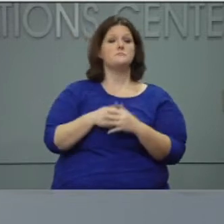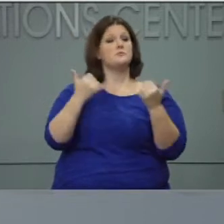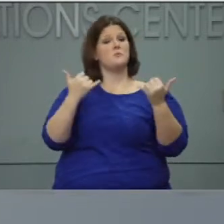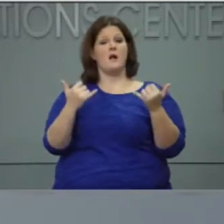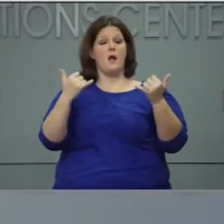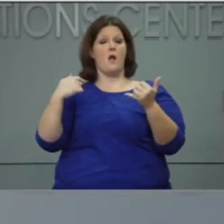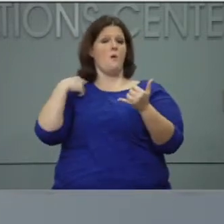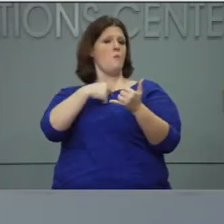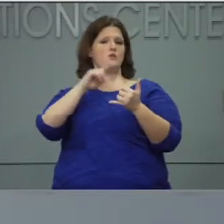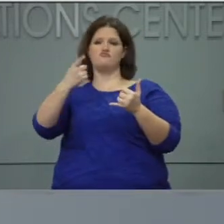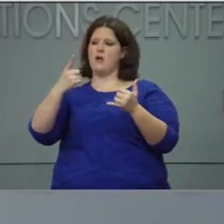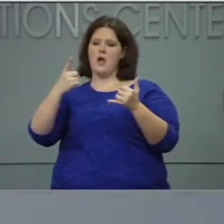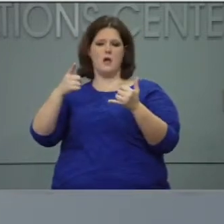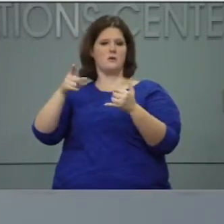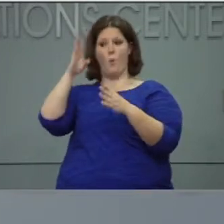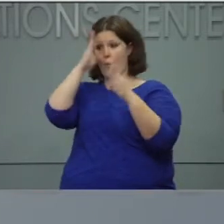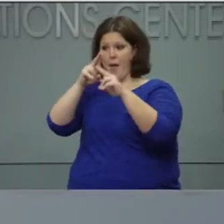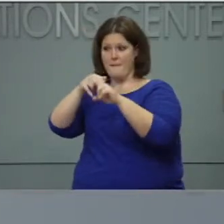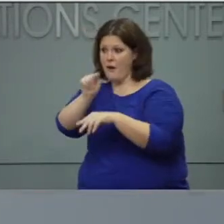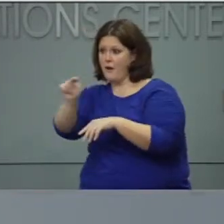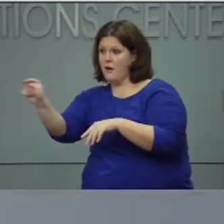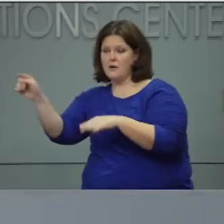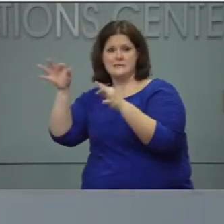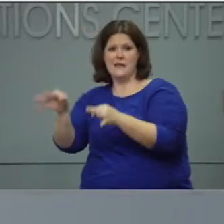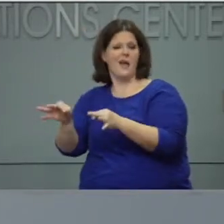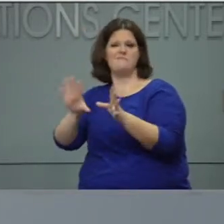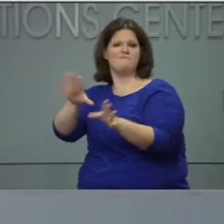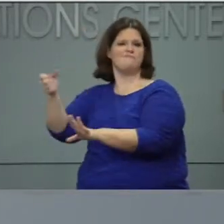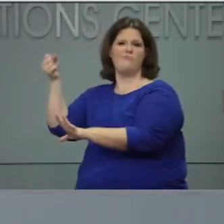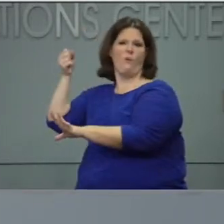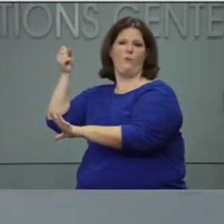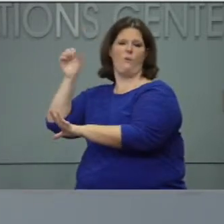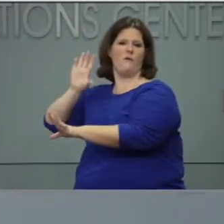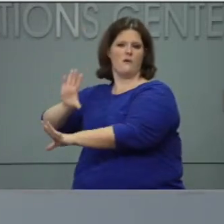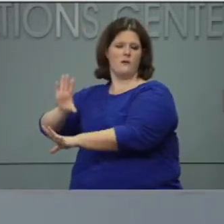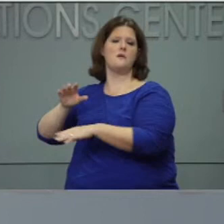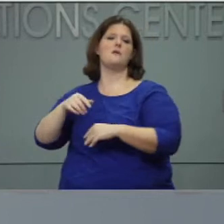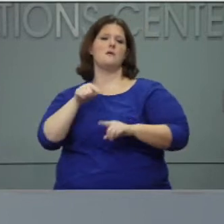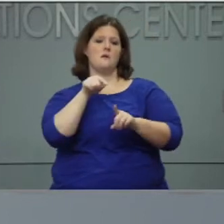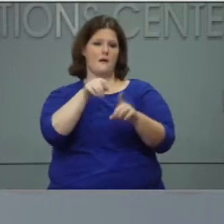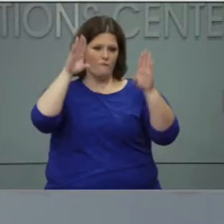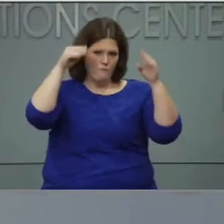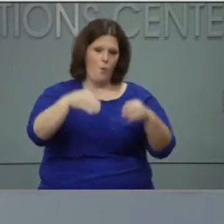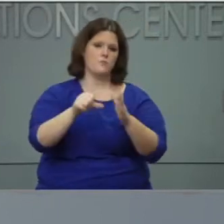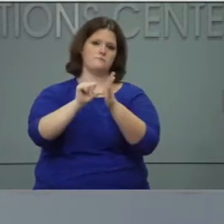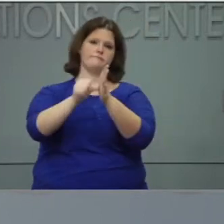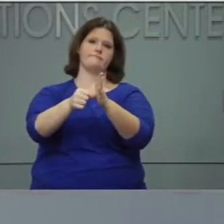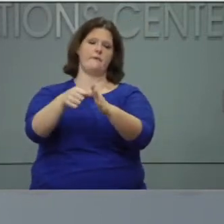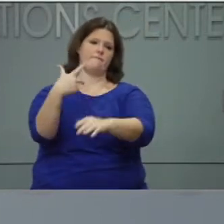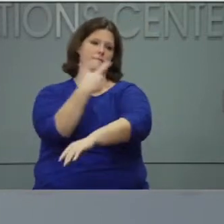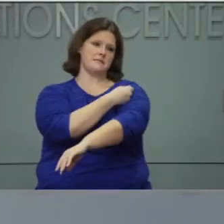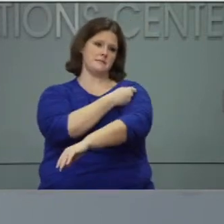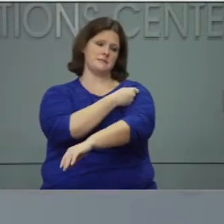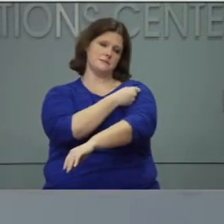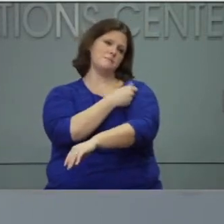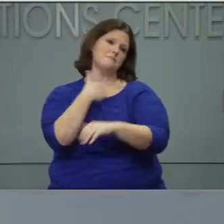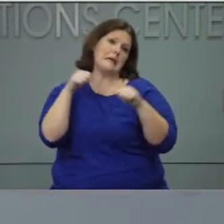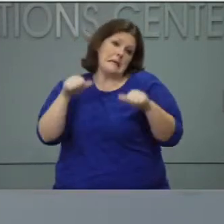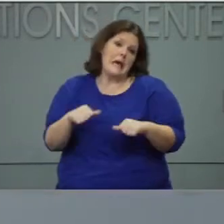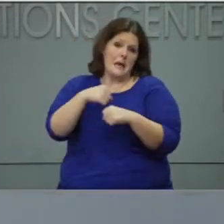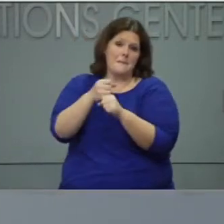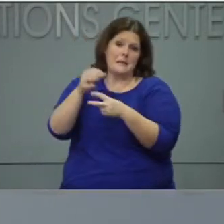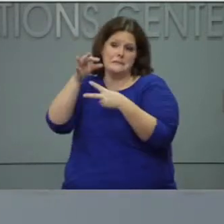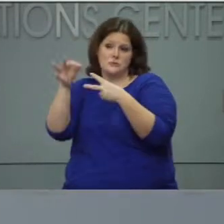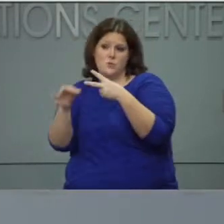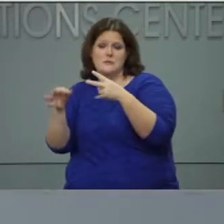energy on vaccinations, but all of the other issues are there and available for us to use if we need to. Thank you. Yes,